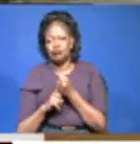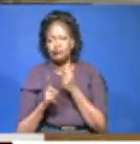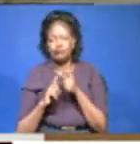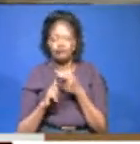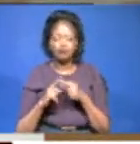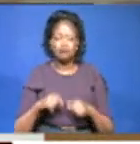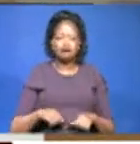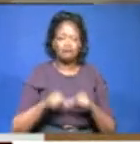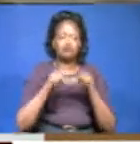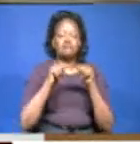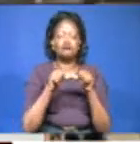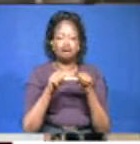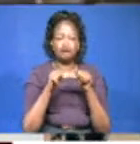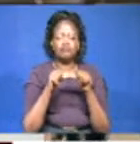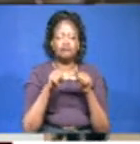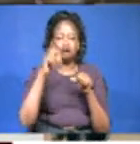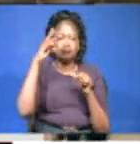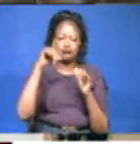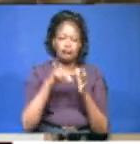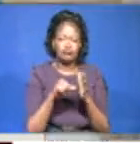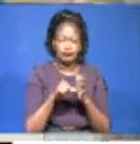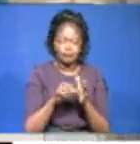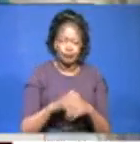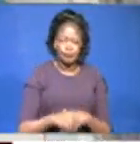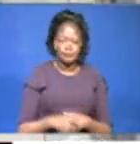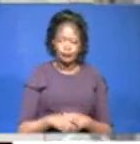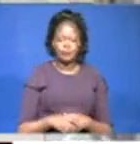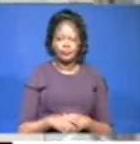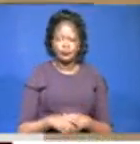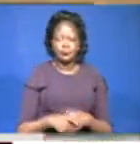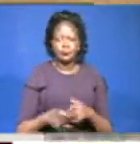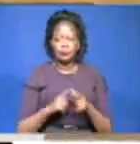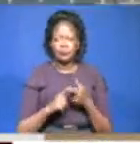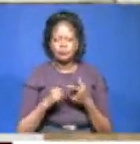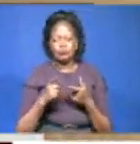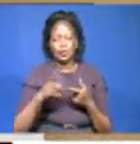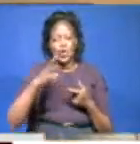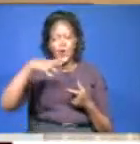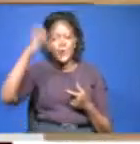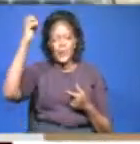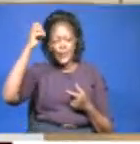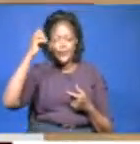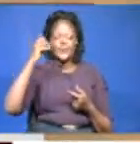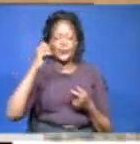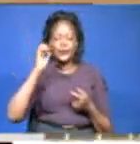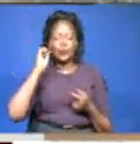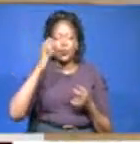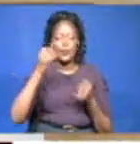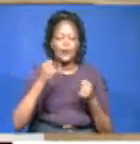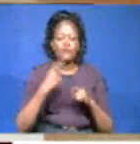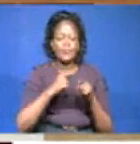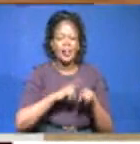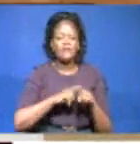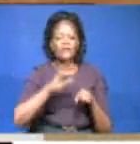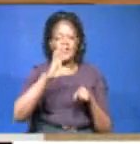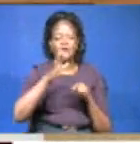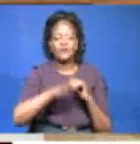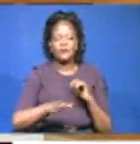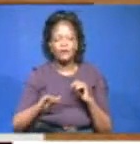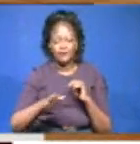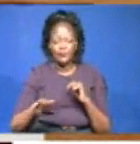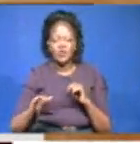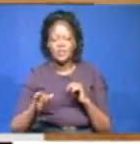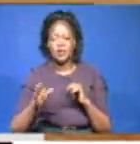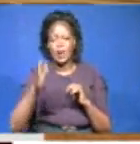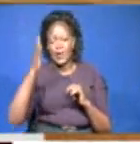electricity crisis. Eskom said stage 2 of the rolling blackouts will be implemented from 5 a.m. on Monday until 5